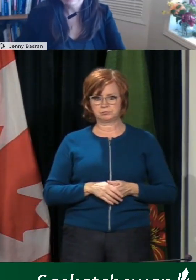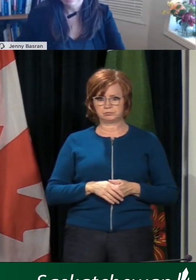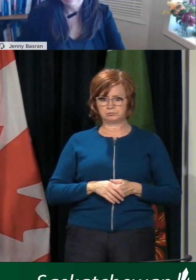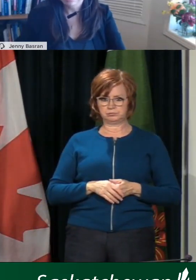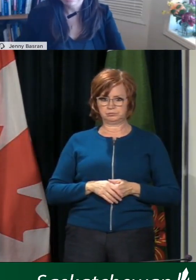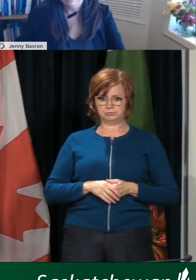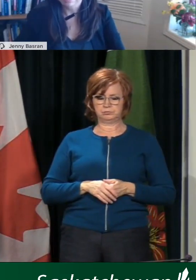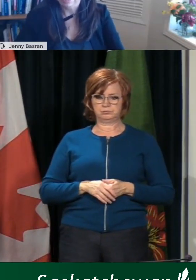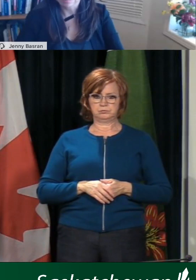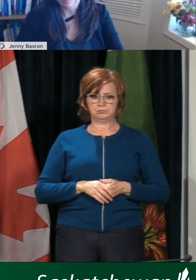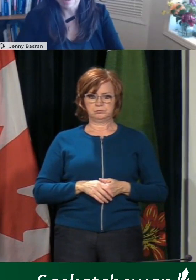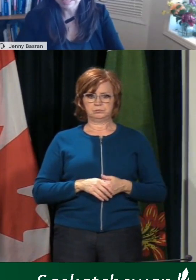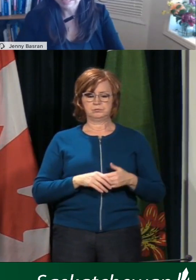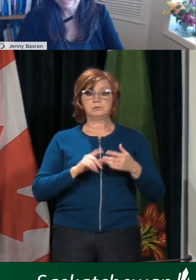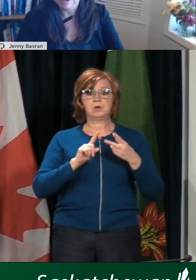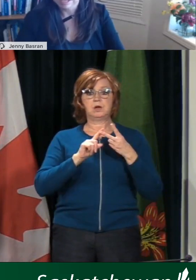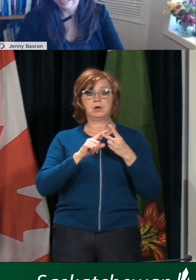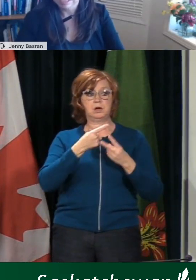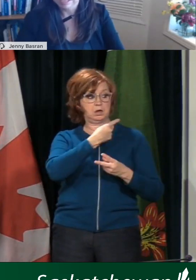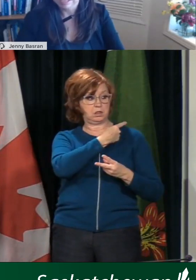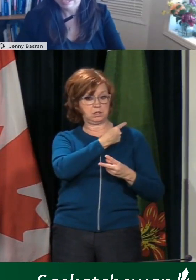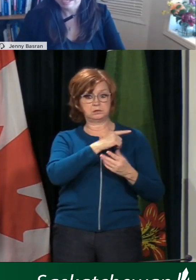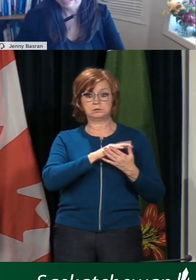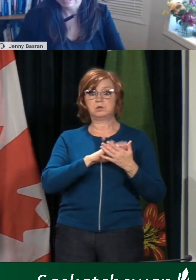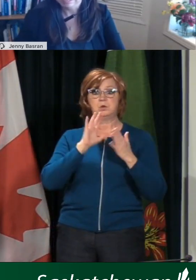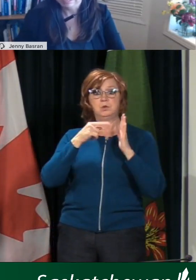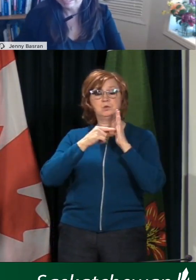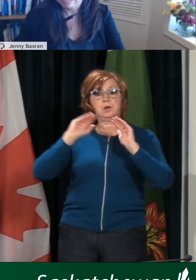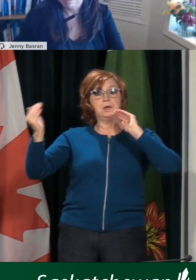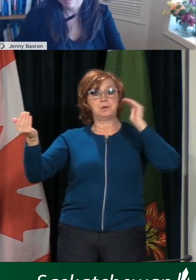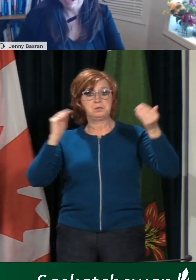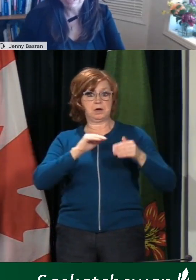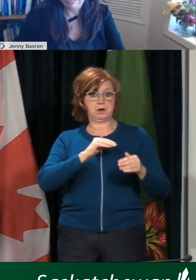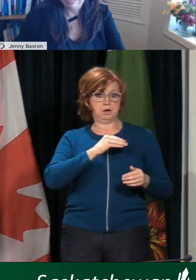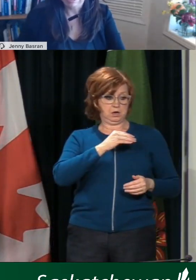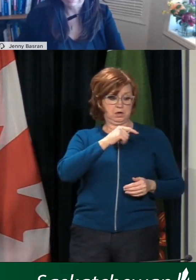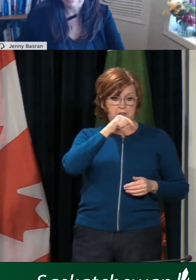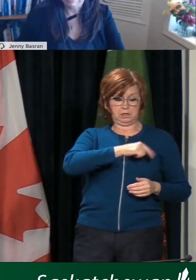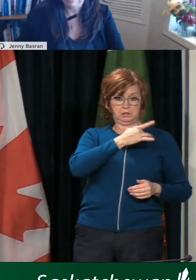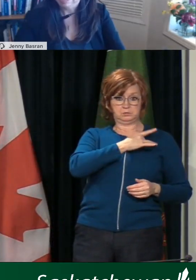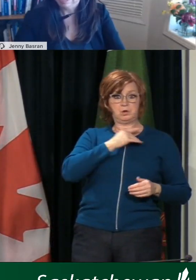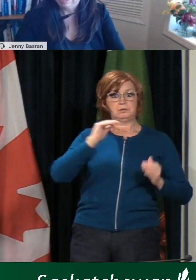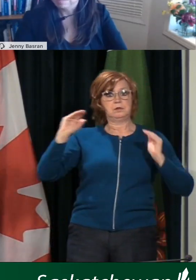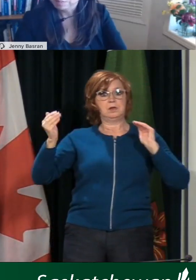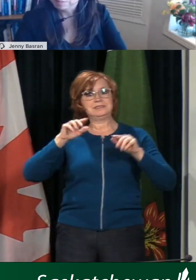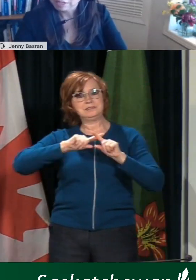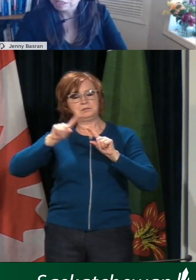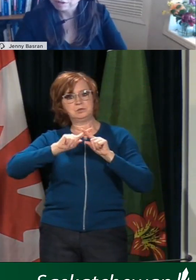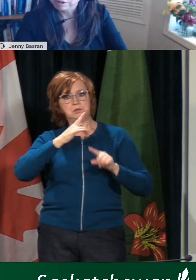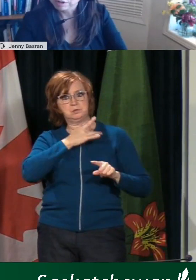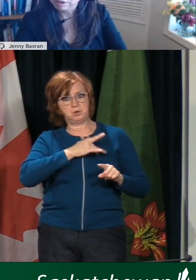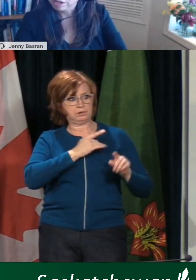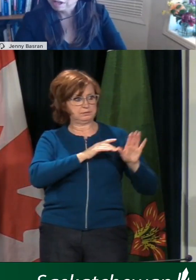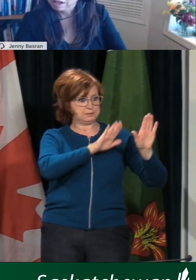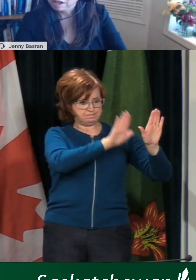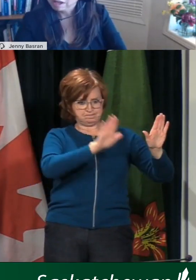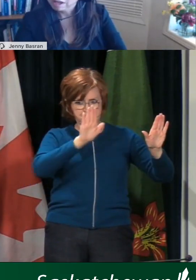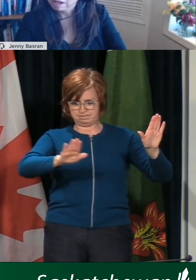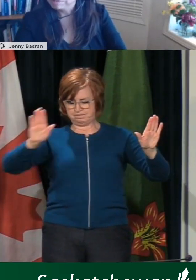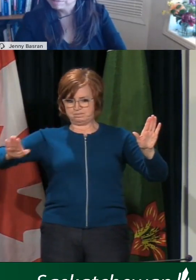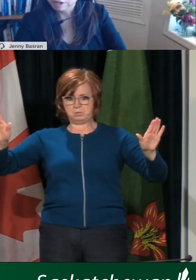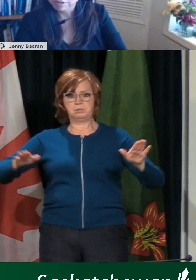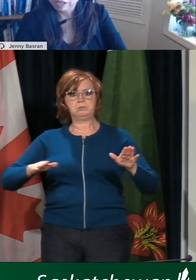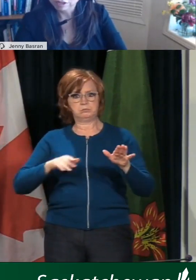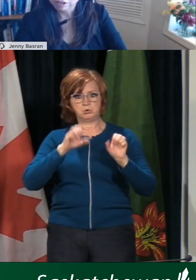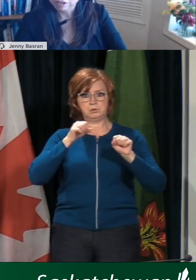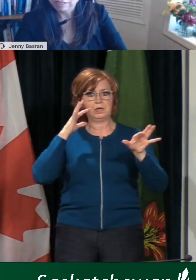you could also compare other provinces as well as the Canadian comparison here. And so people can explore and follow along, and this gets updated